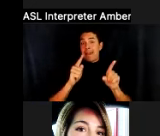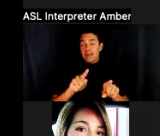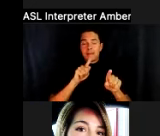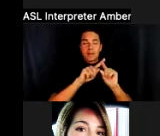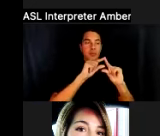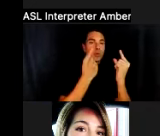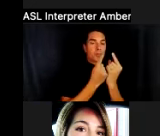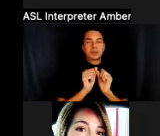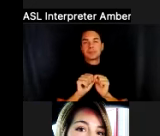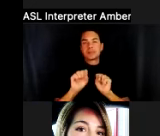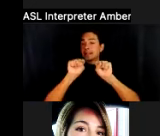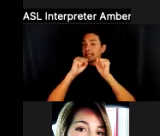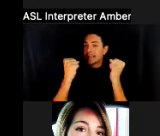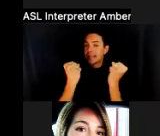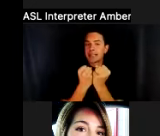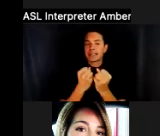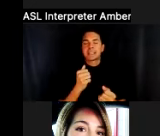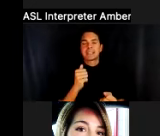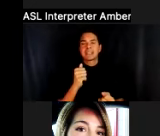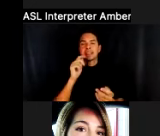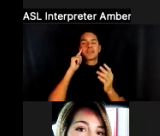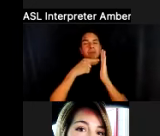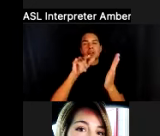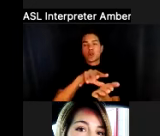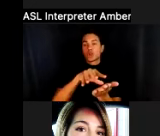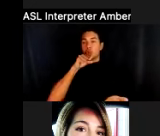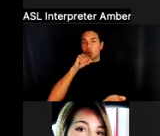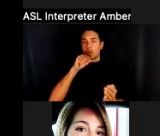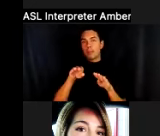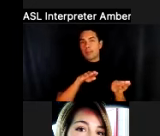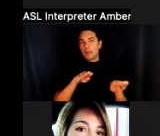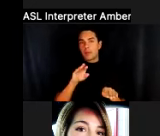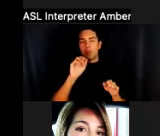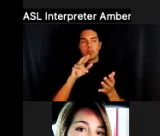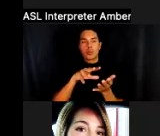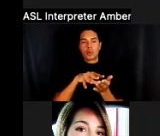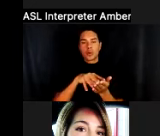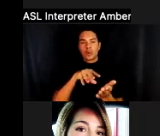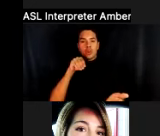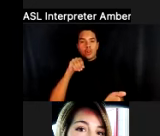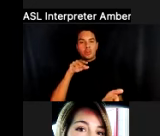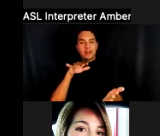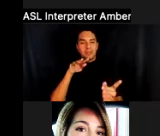societies, and that this is like a learned behavior or observation that occurs.